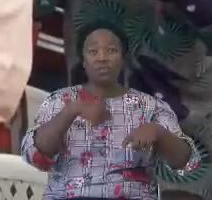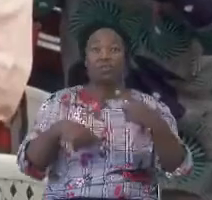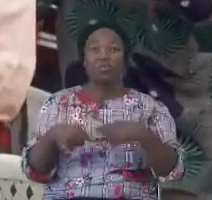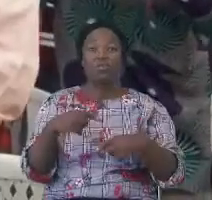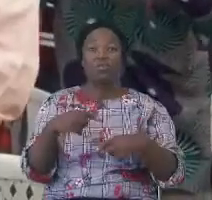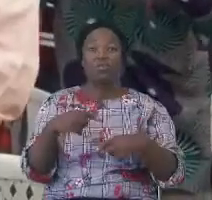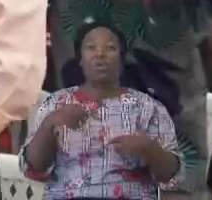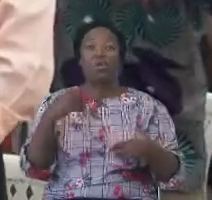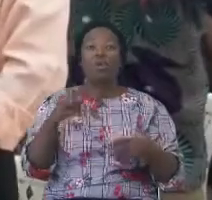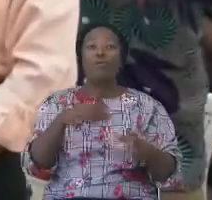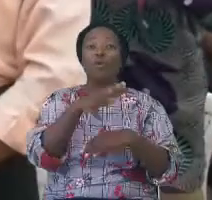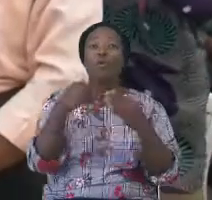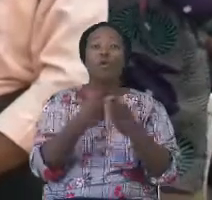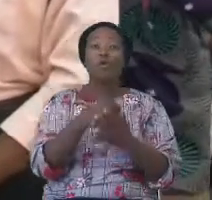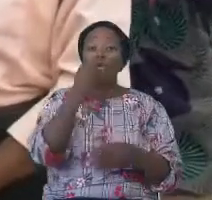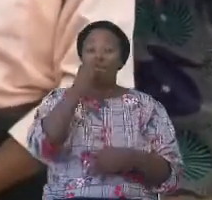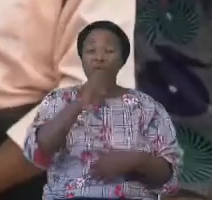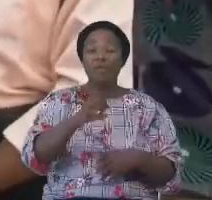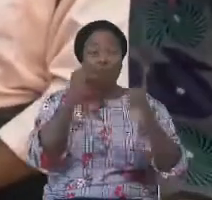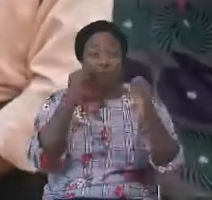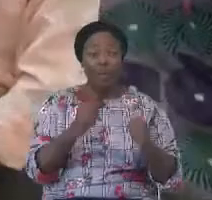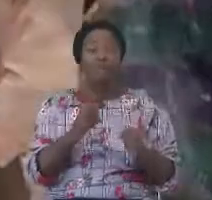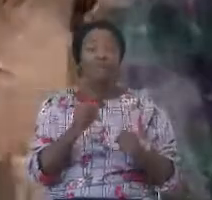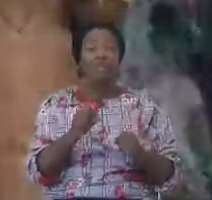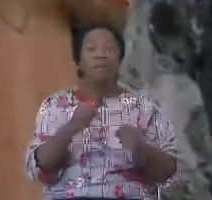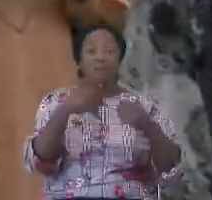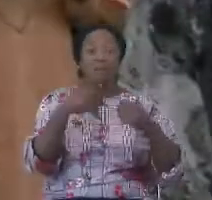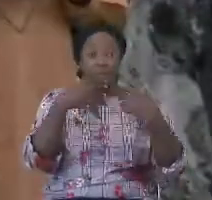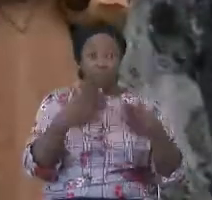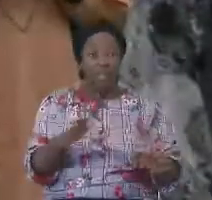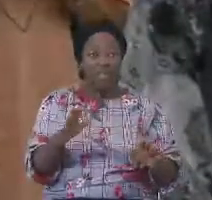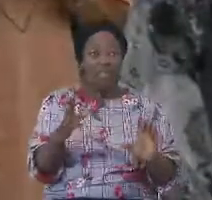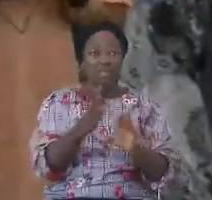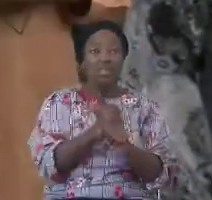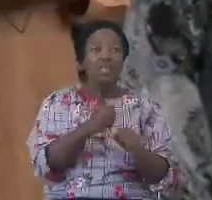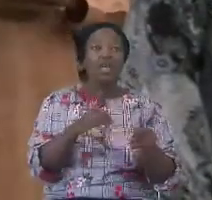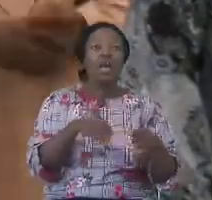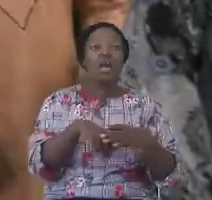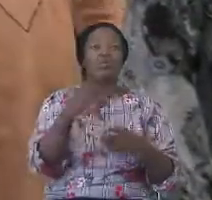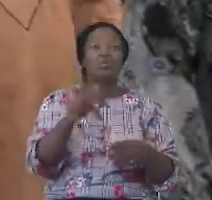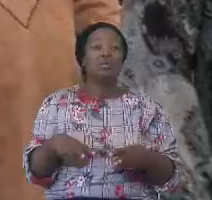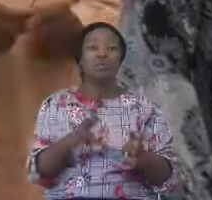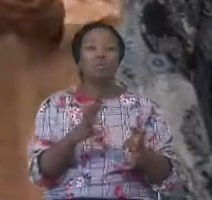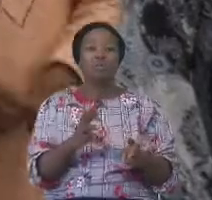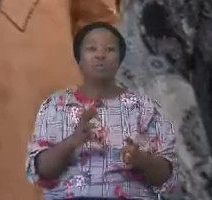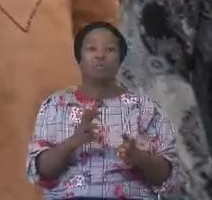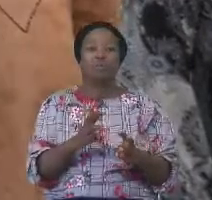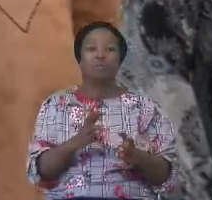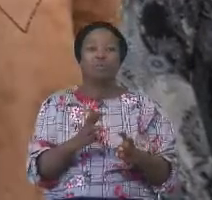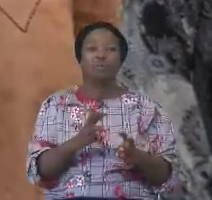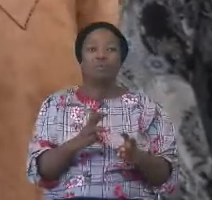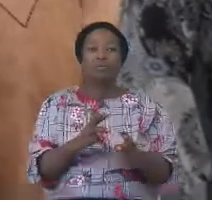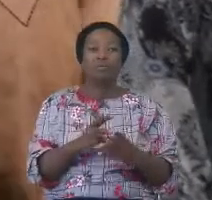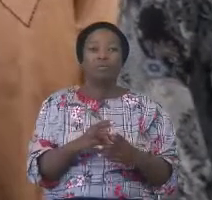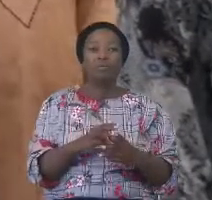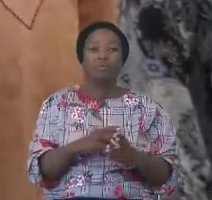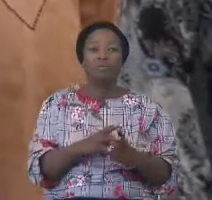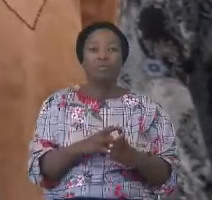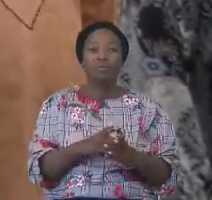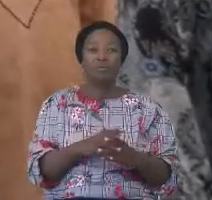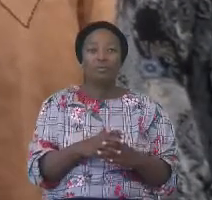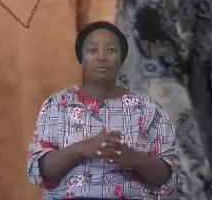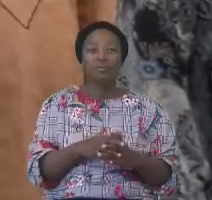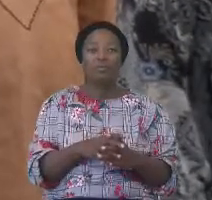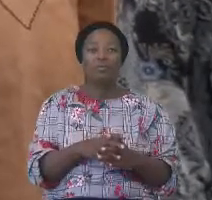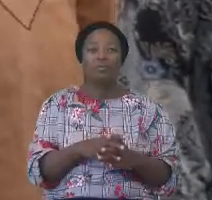attacks afflictions of principalities and powers finished taken out of the